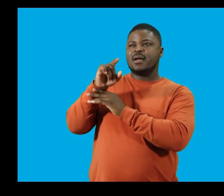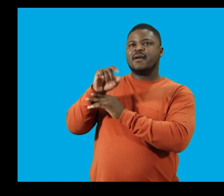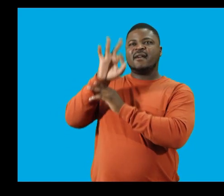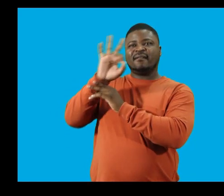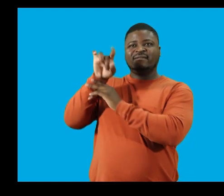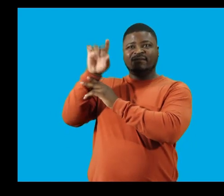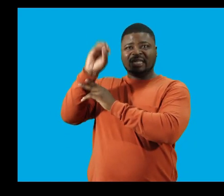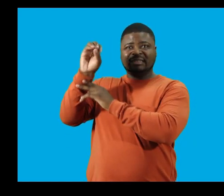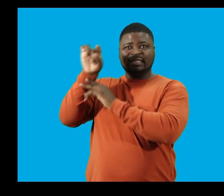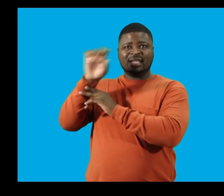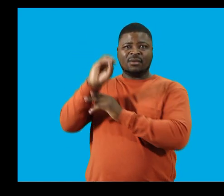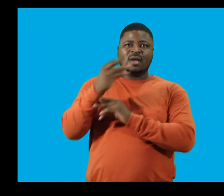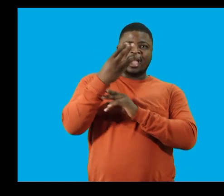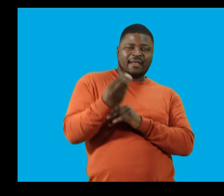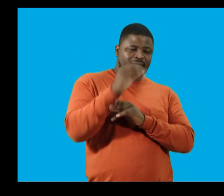find 35